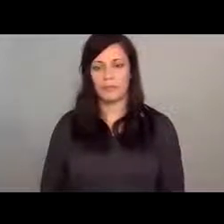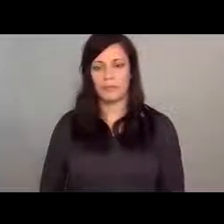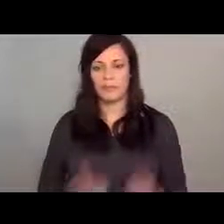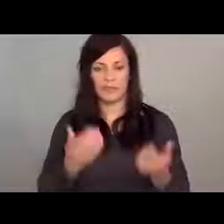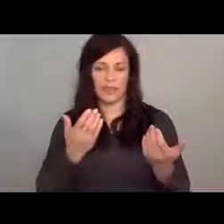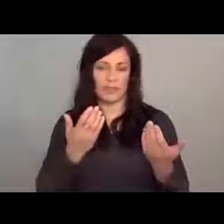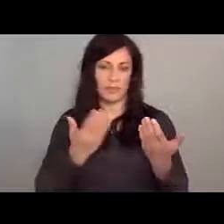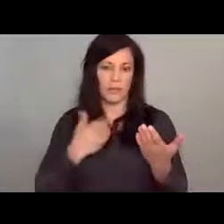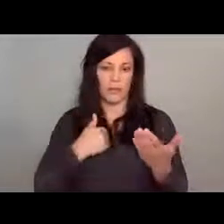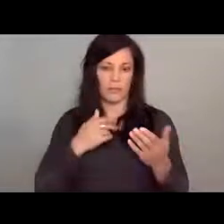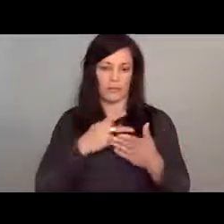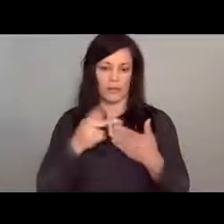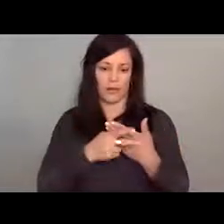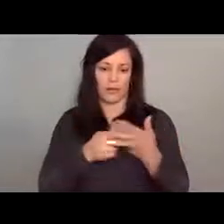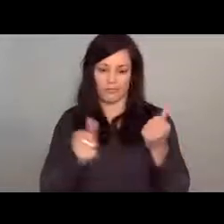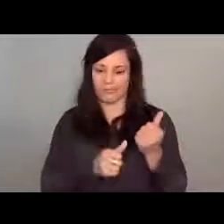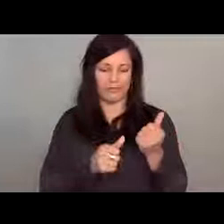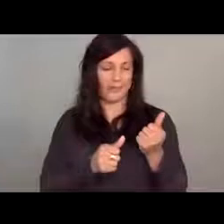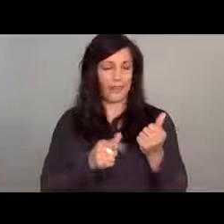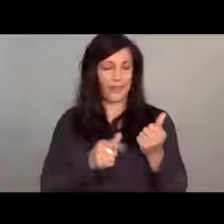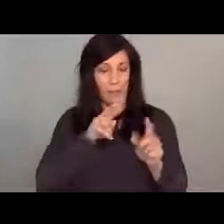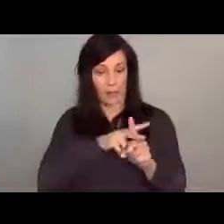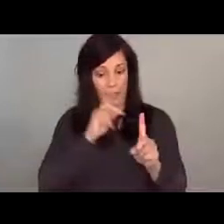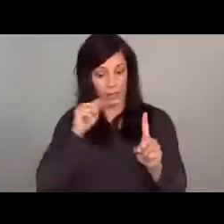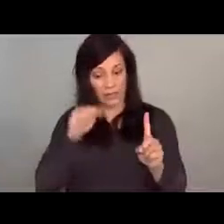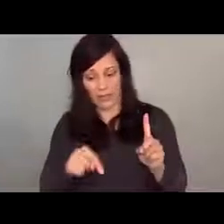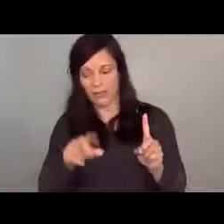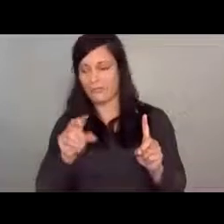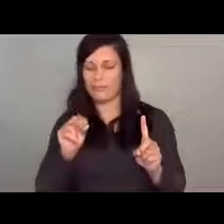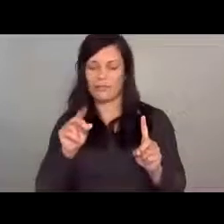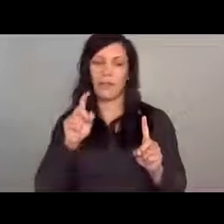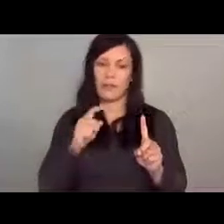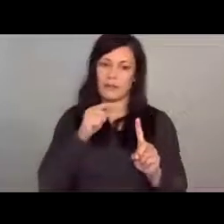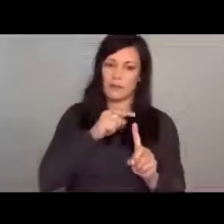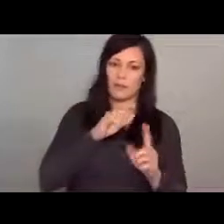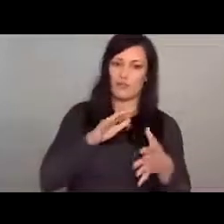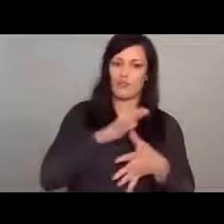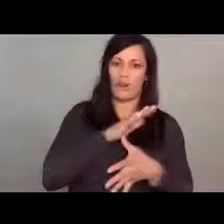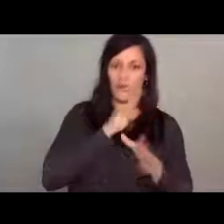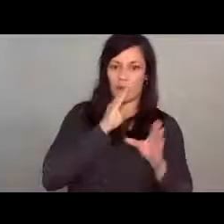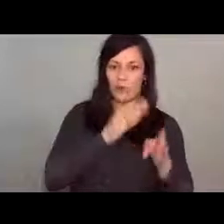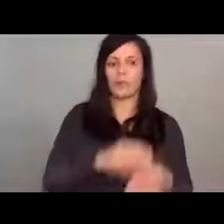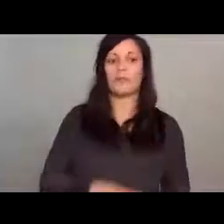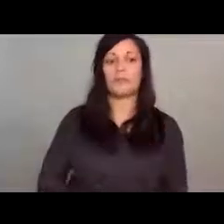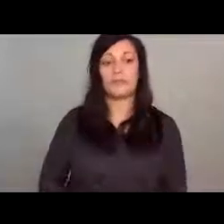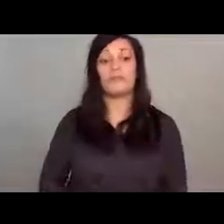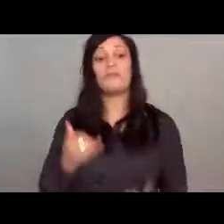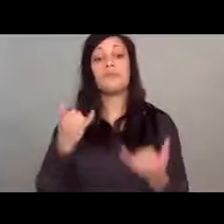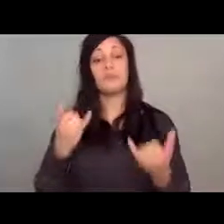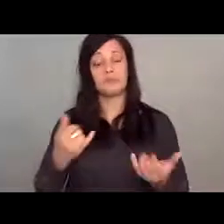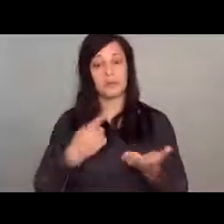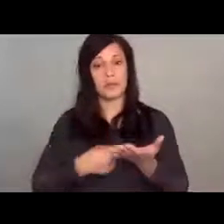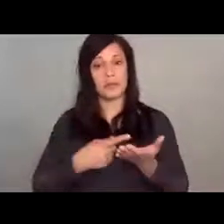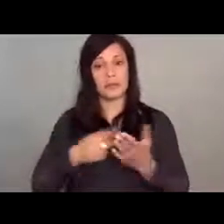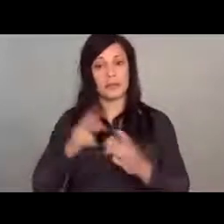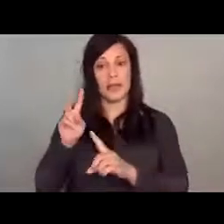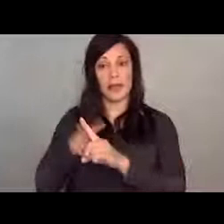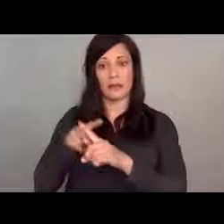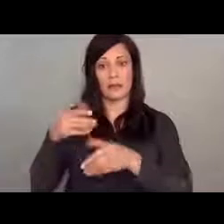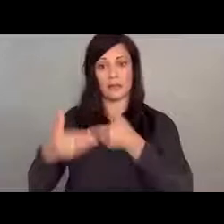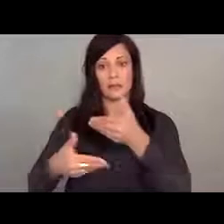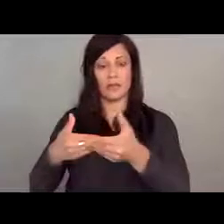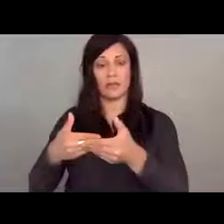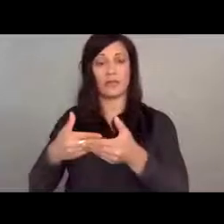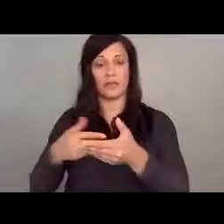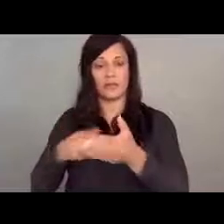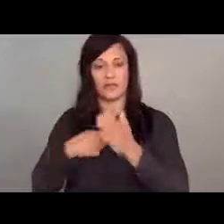next, we're going to cover the application process. So when you visit the ArtsFund NCR Grants page website, which we'll show on the